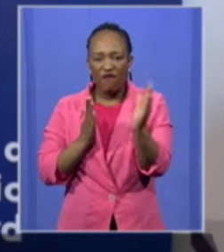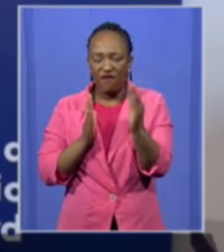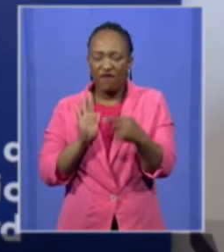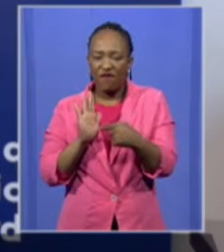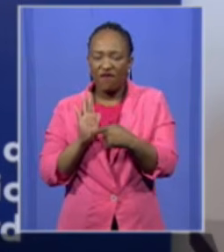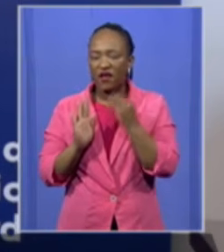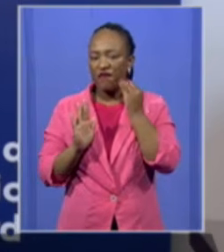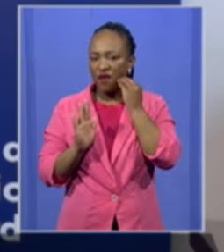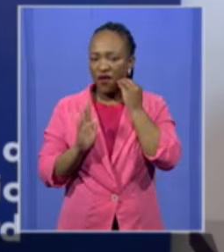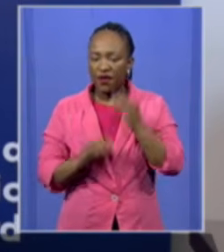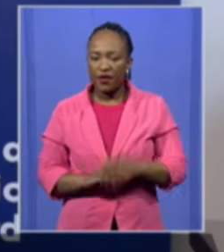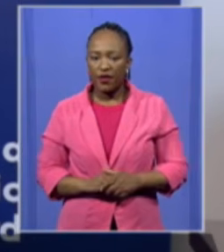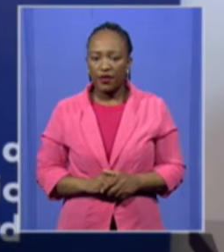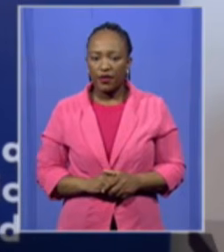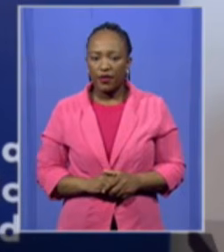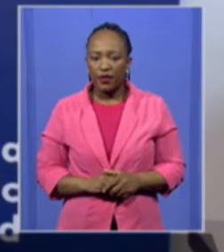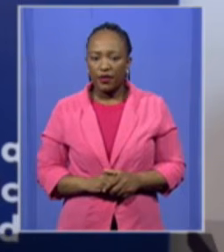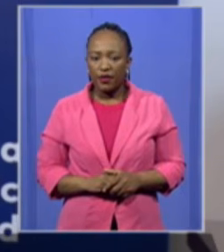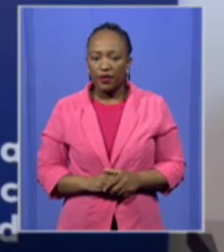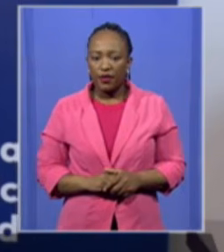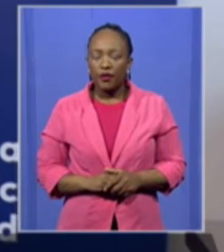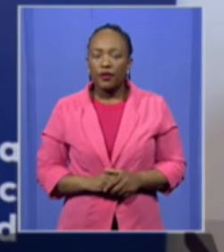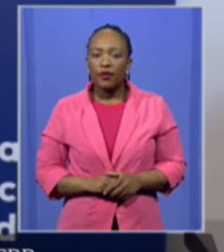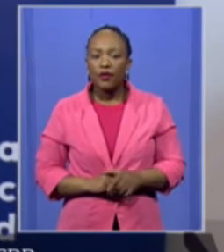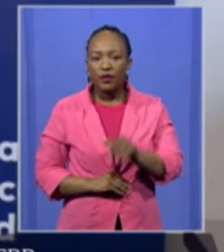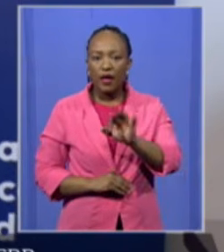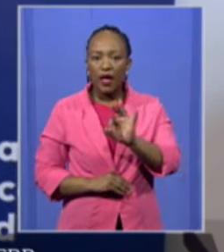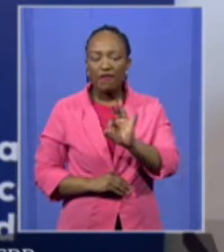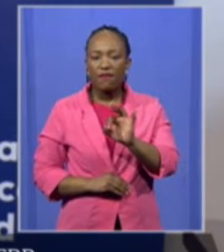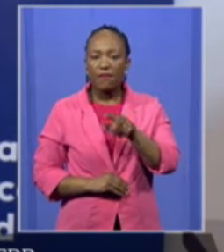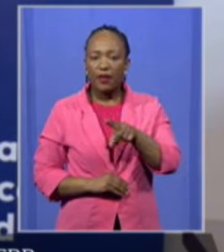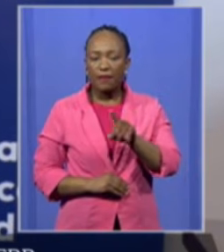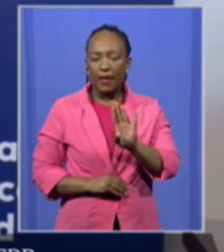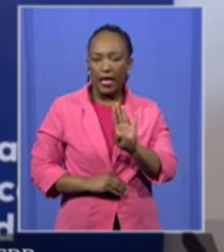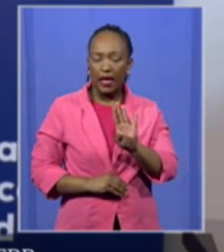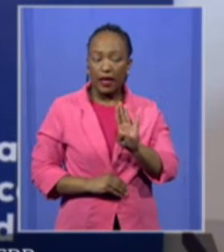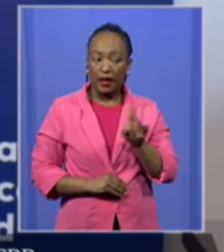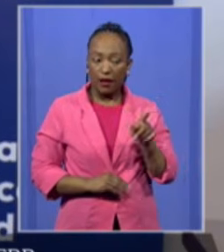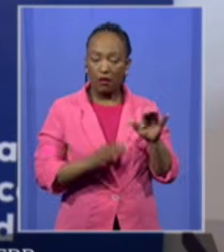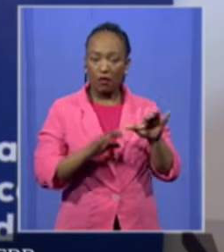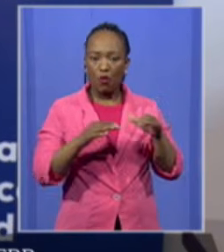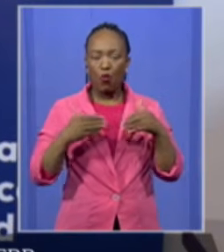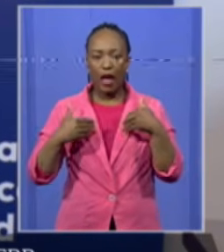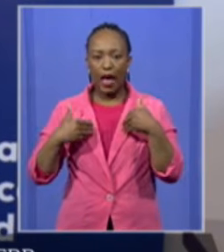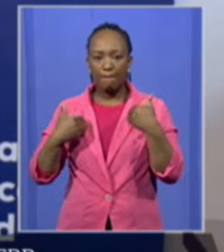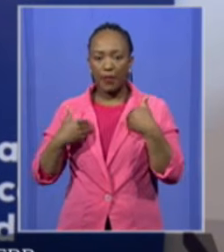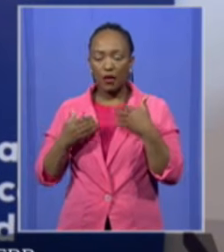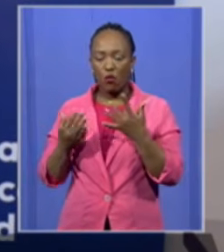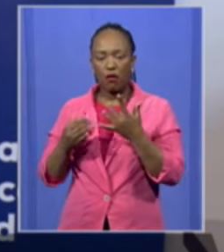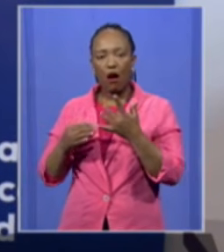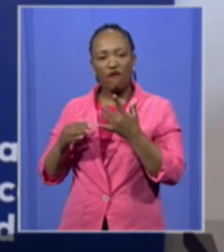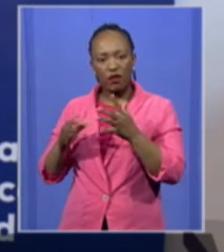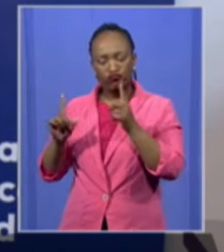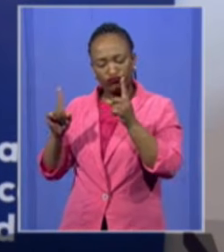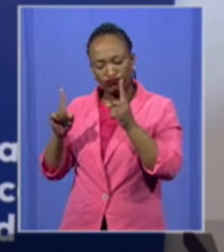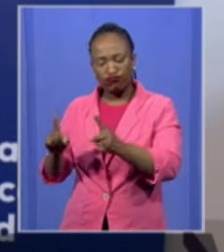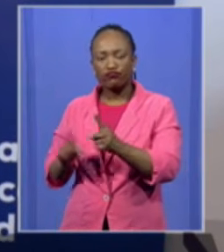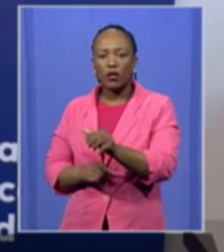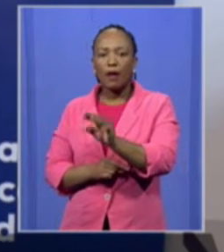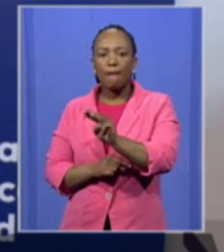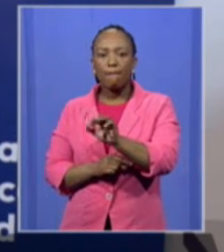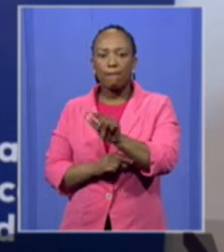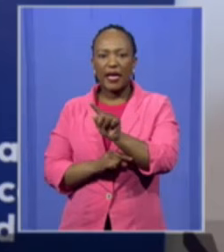SABC Film and Publication Board re tumetse ka the High Court ruling e kaelang Meta to take down content. So re